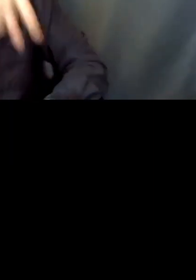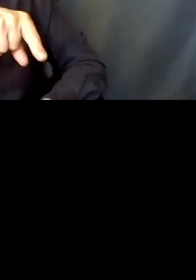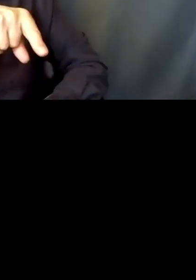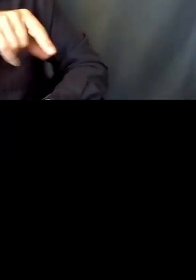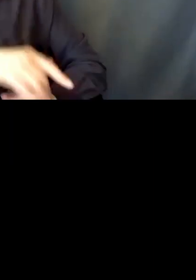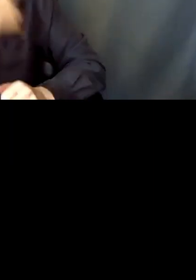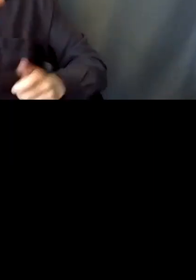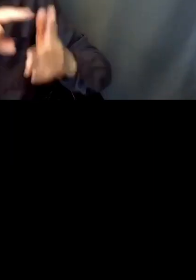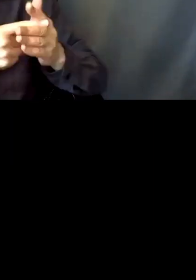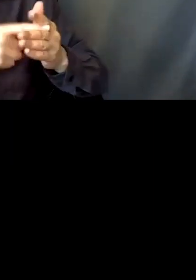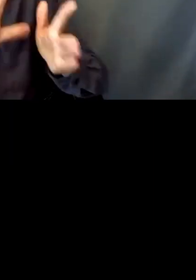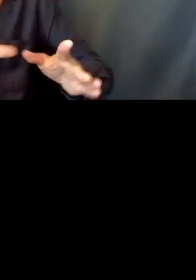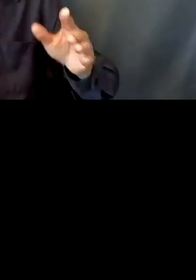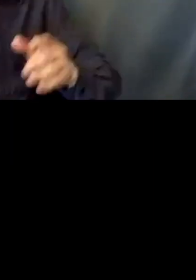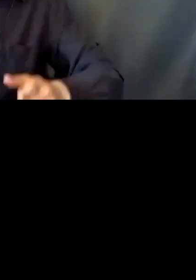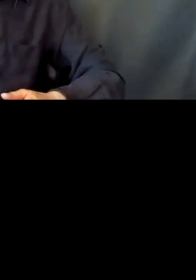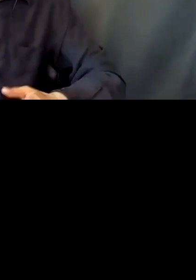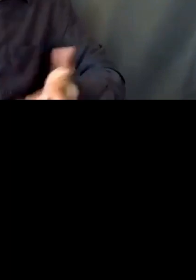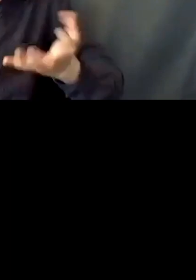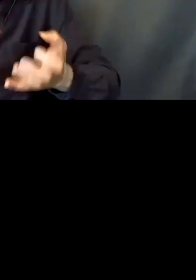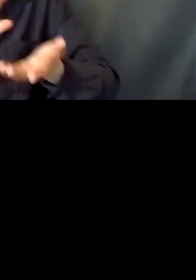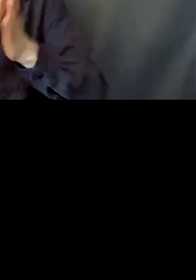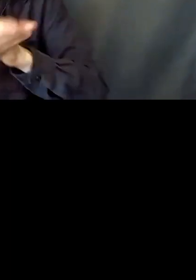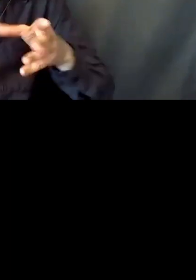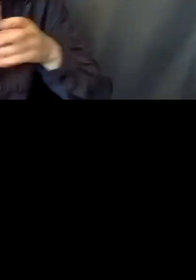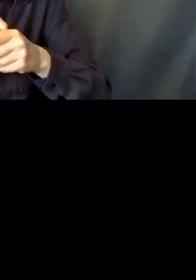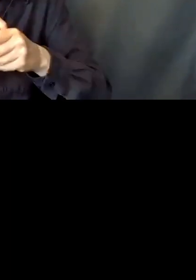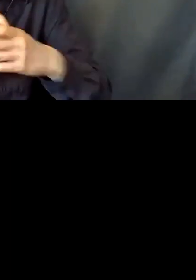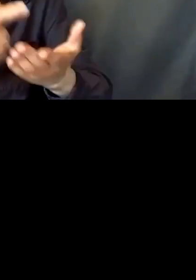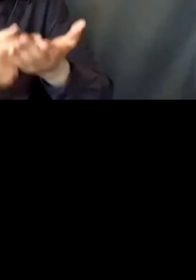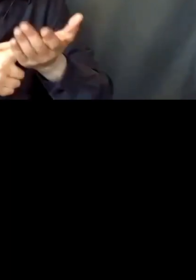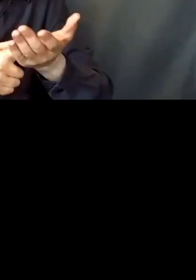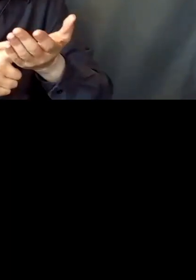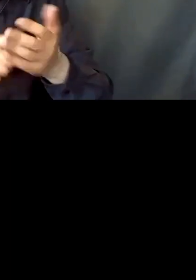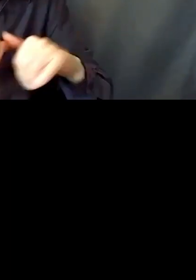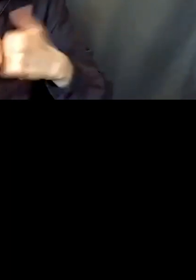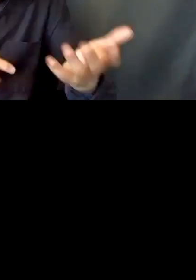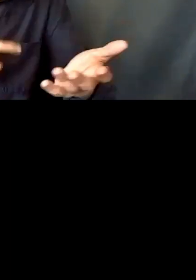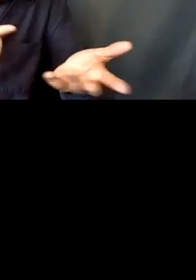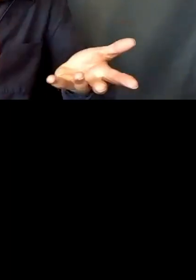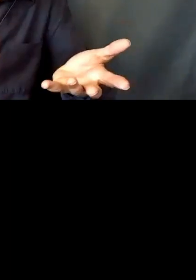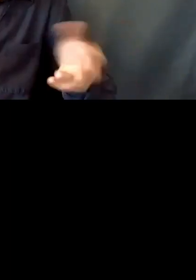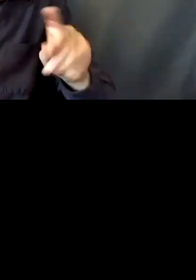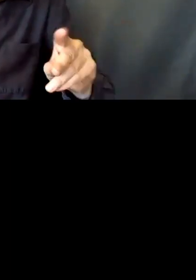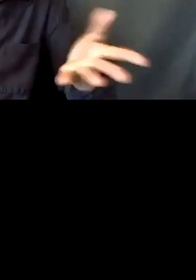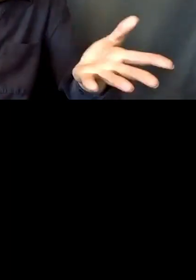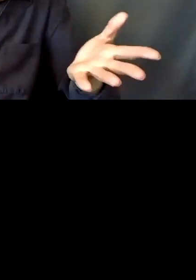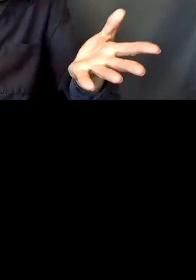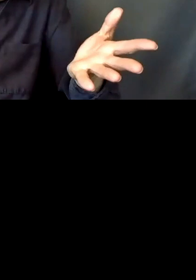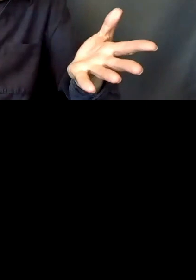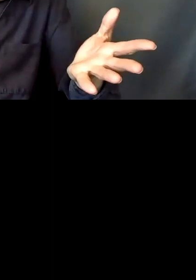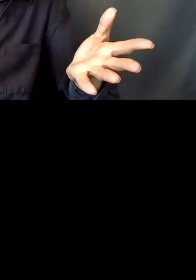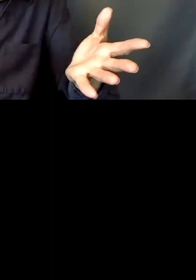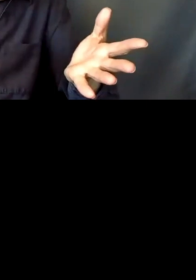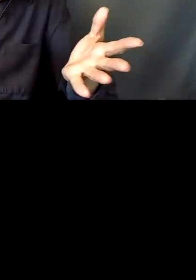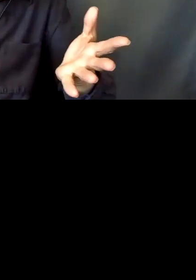your parents would like to be involved in this discussion. How do you feel about them being here? How's that going to work for you? How